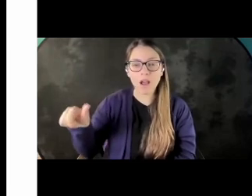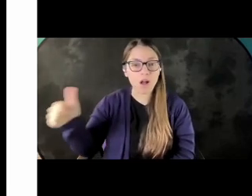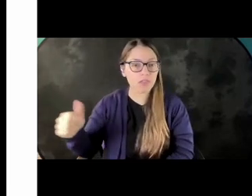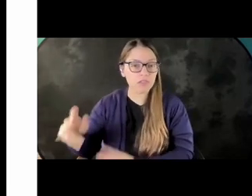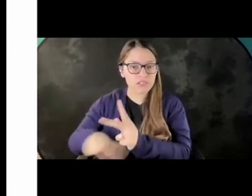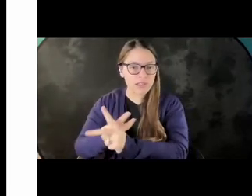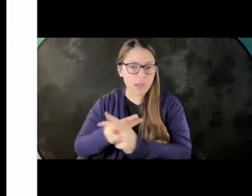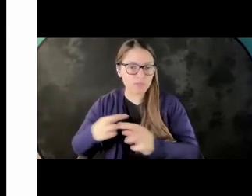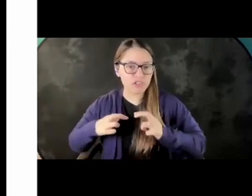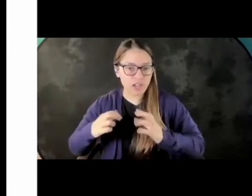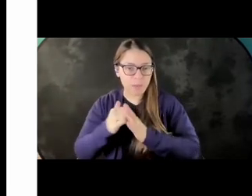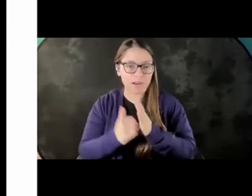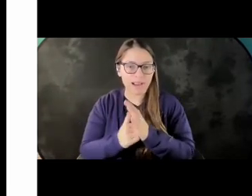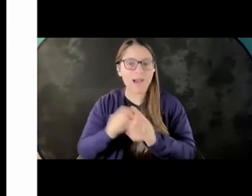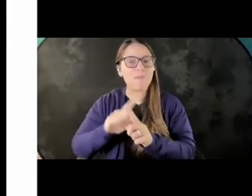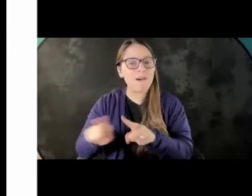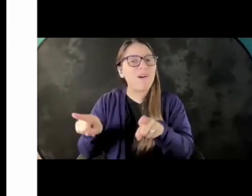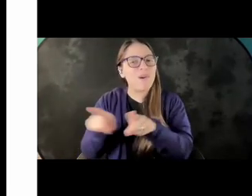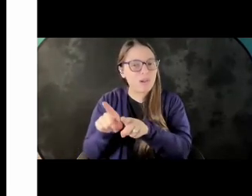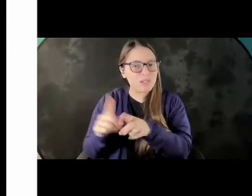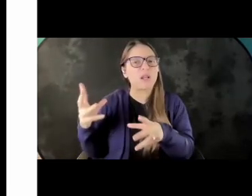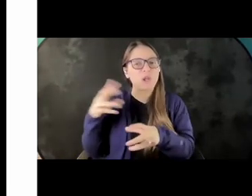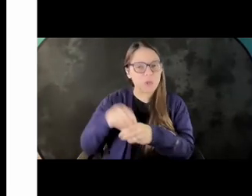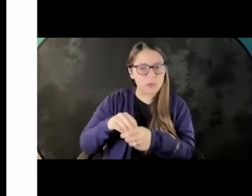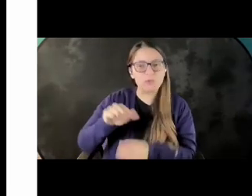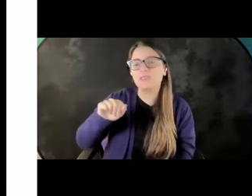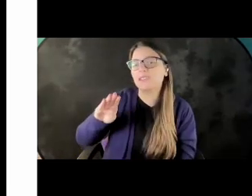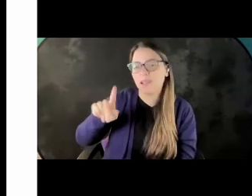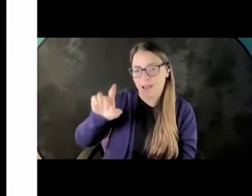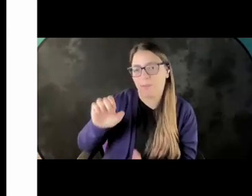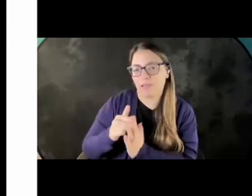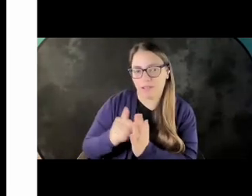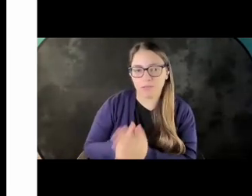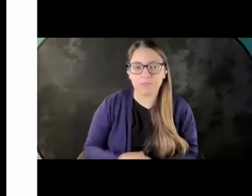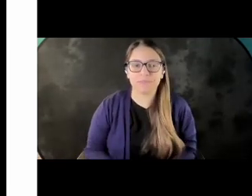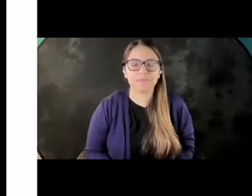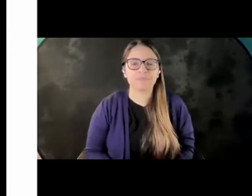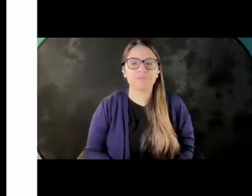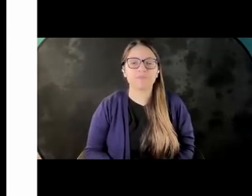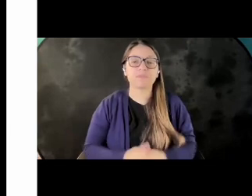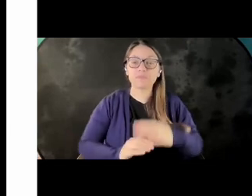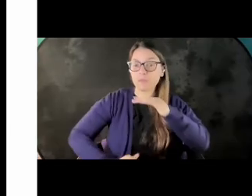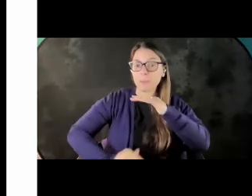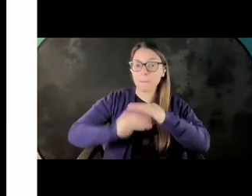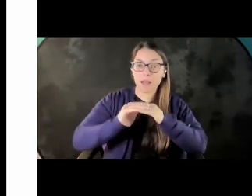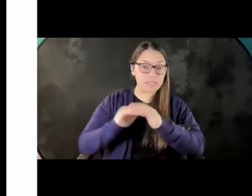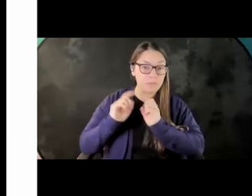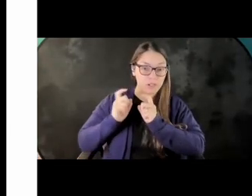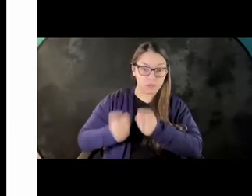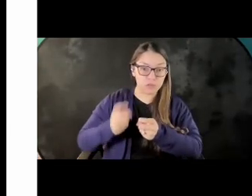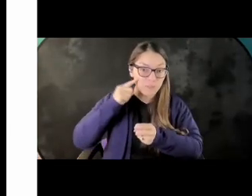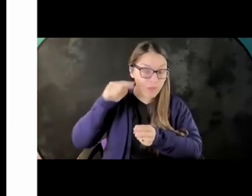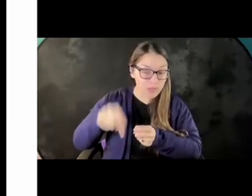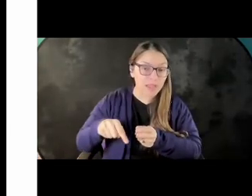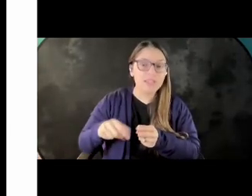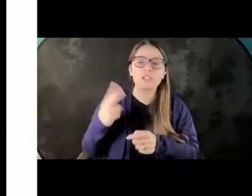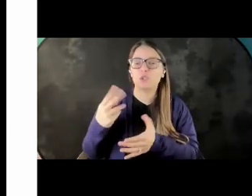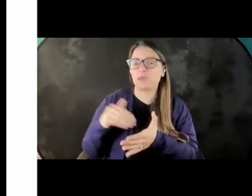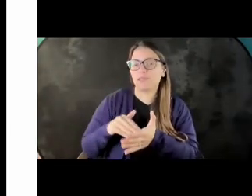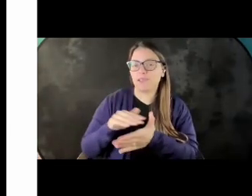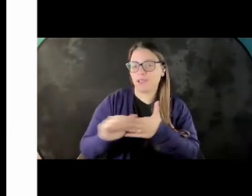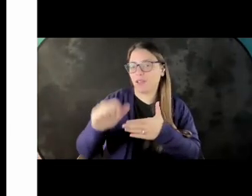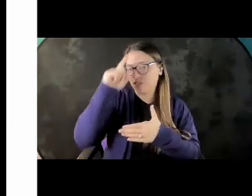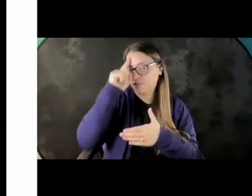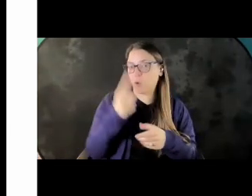also includes ABLE accounts. The maximum contribution amount for this credit is $2,000 for an